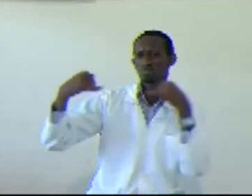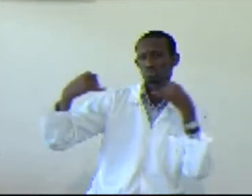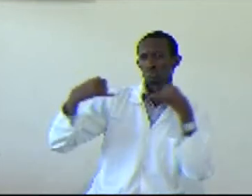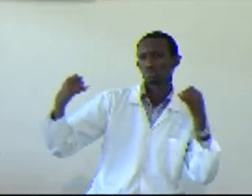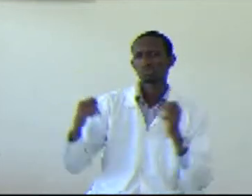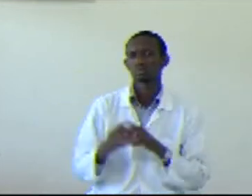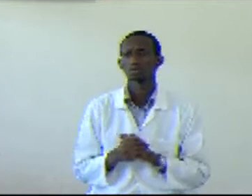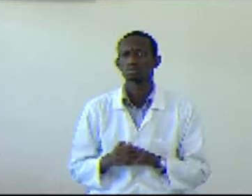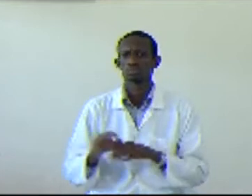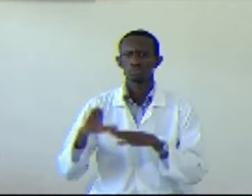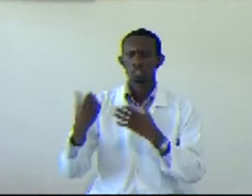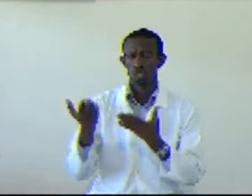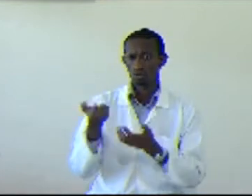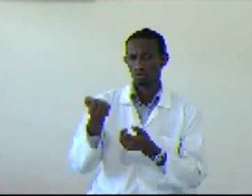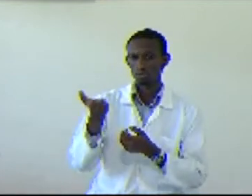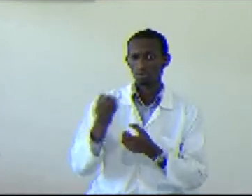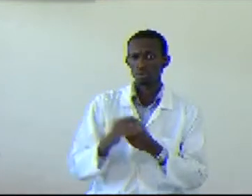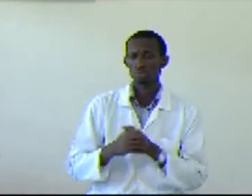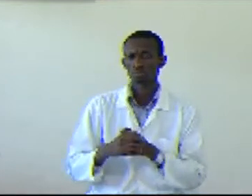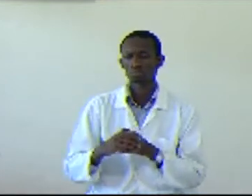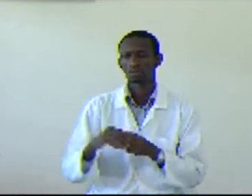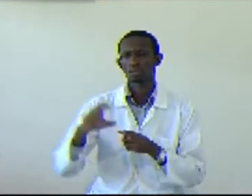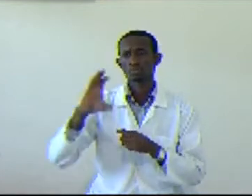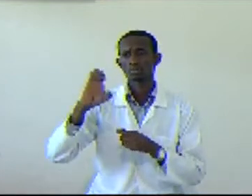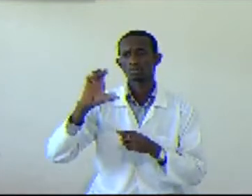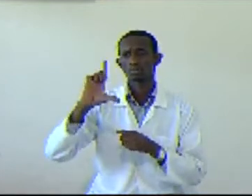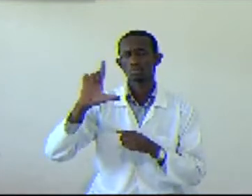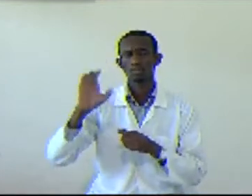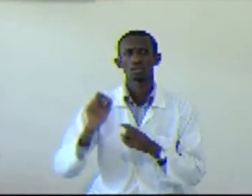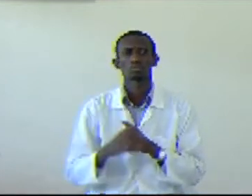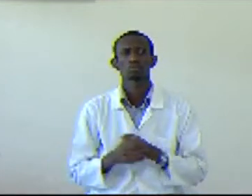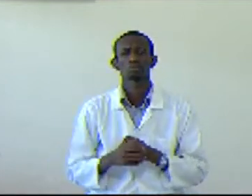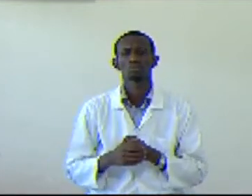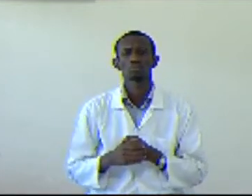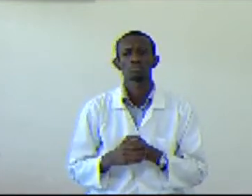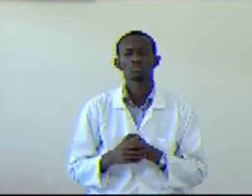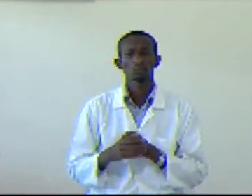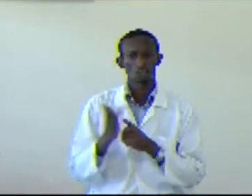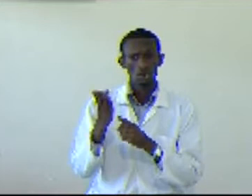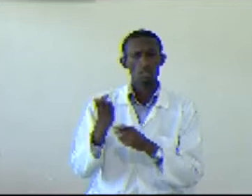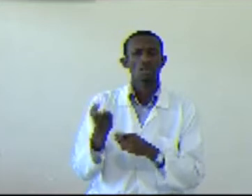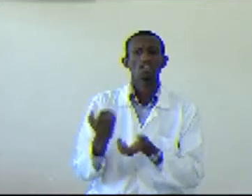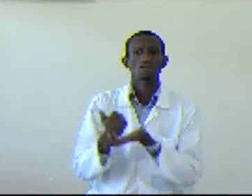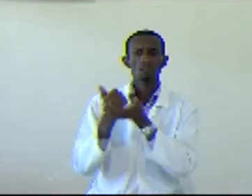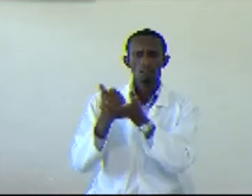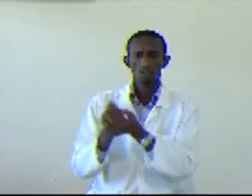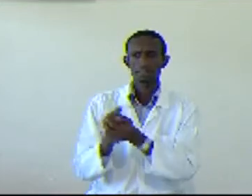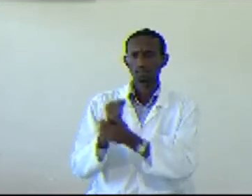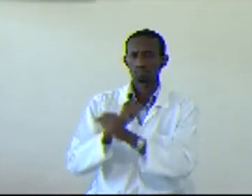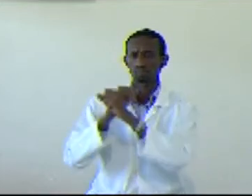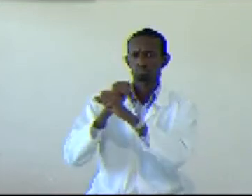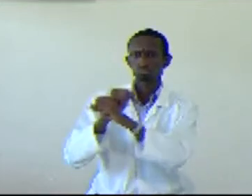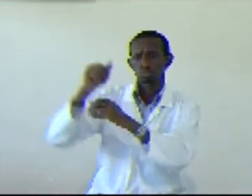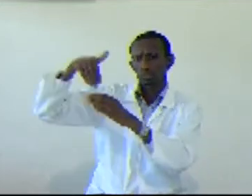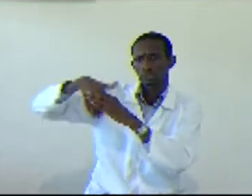have the cell. That is the cell that we want to find the internal resistance. And we have the resistance. This is the